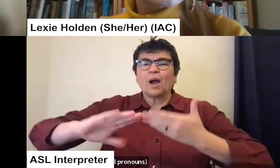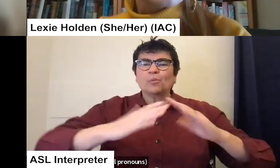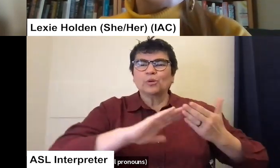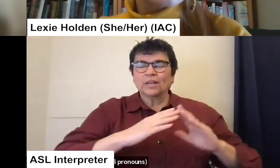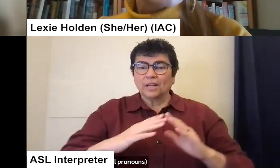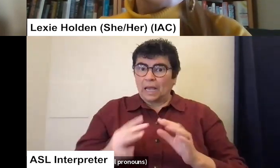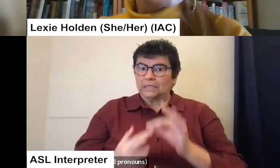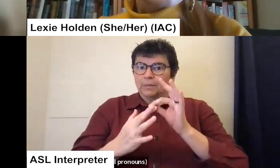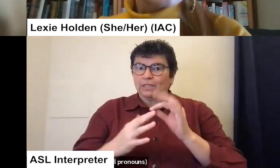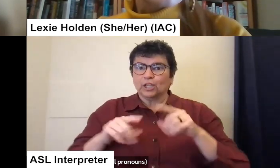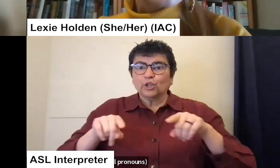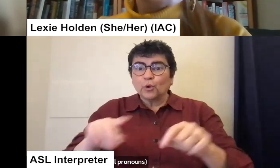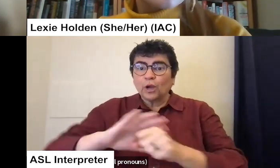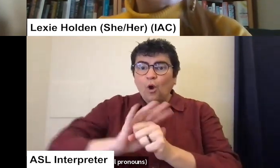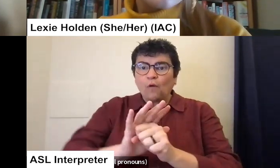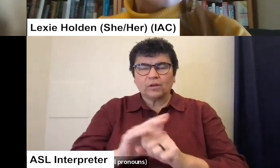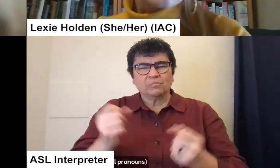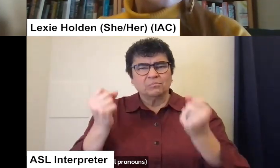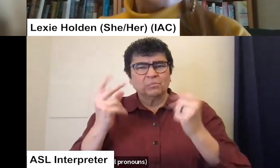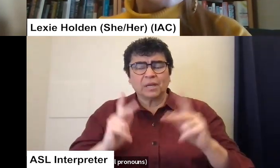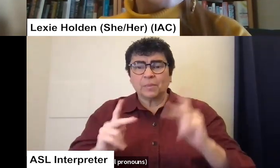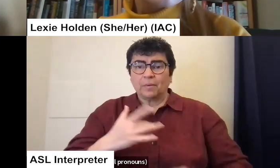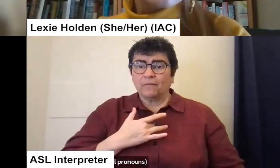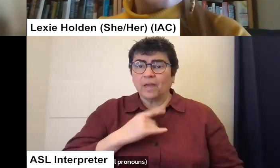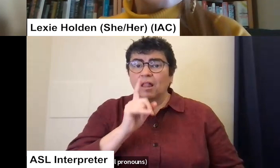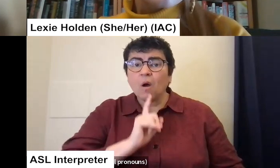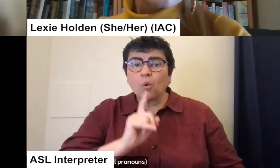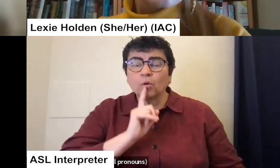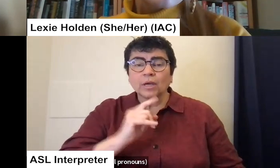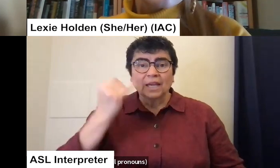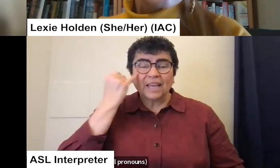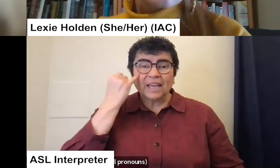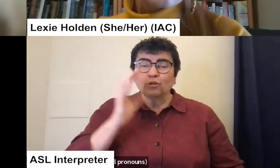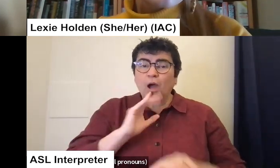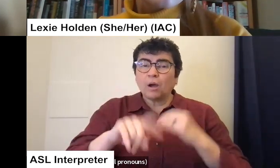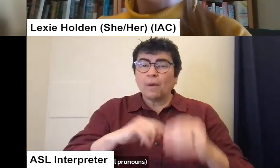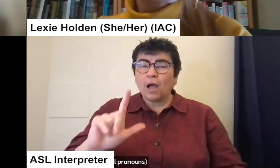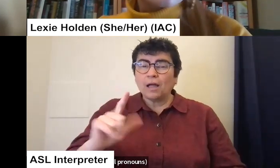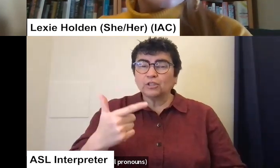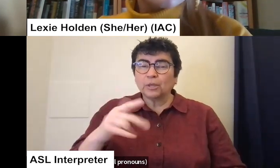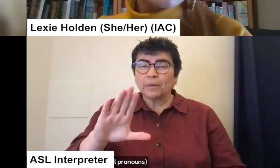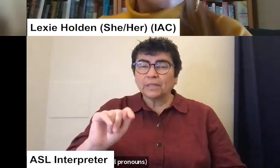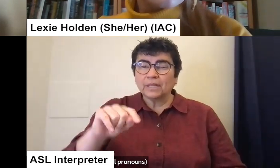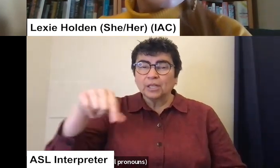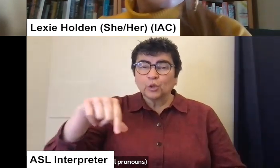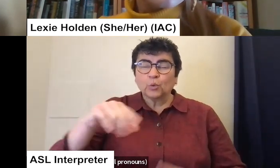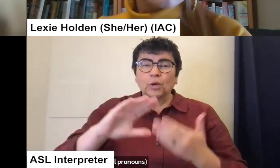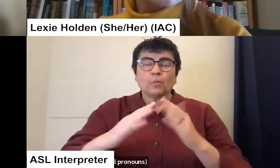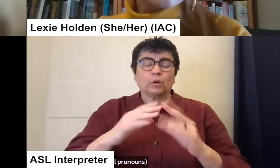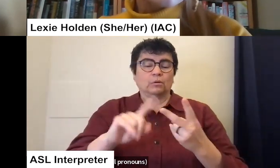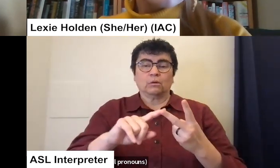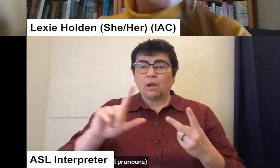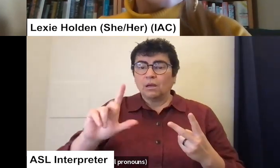in COVID, a lot of people are feeling lonely. And if you speak about LGBTQ communities or the disability